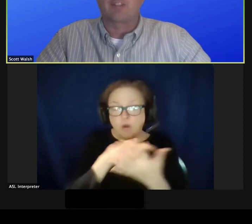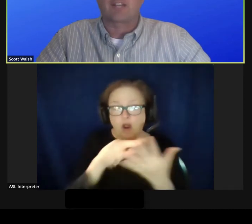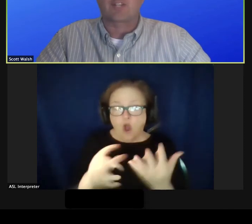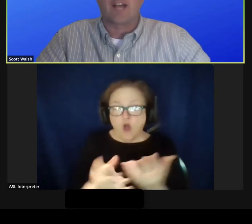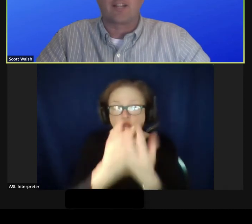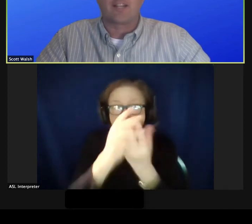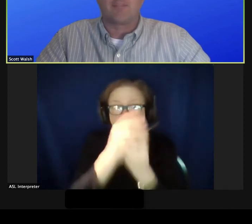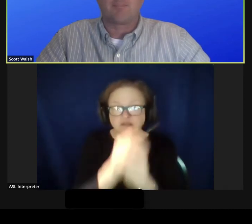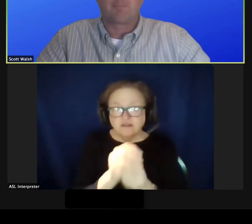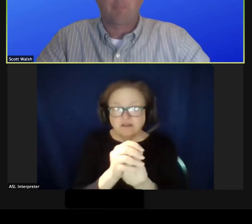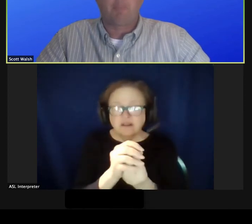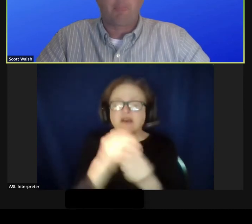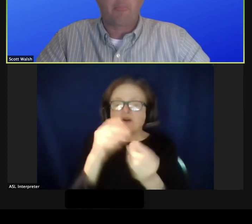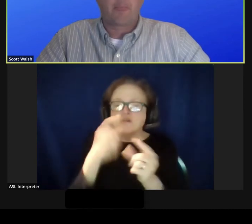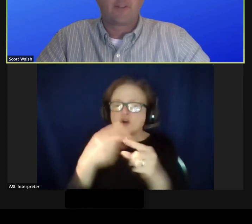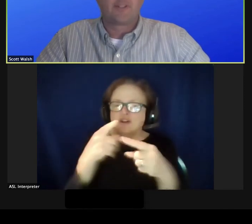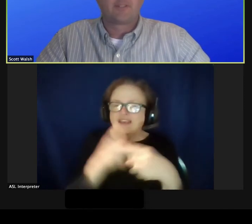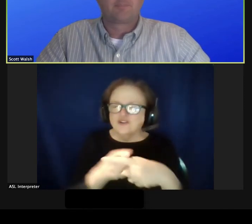called intersectionality.